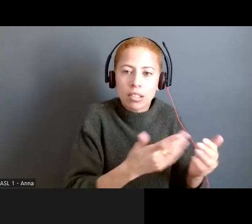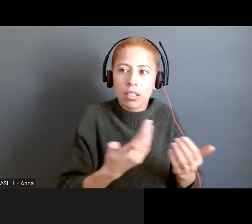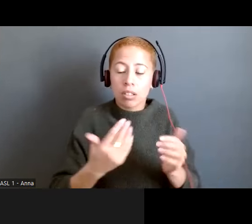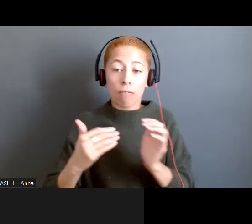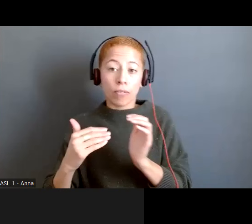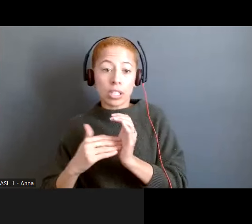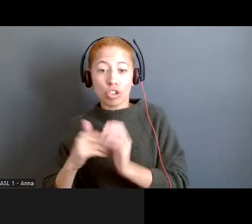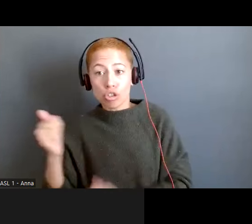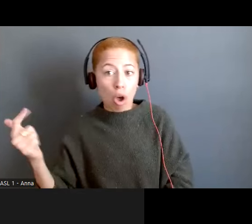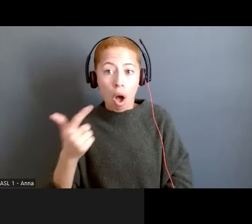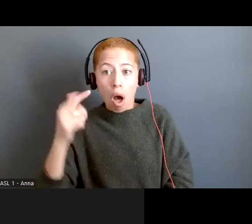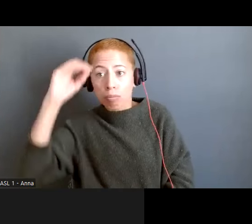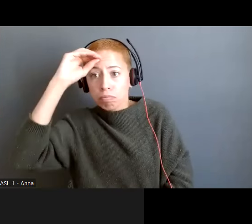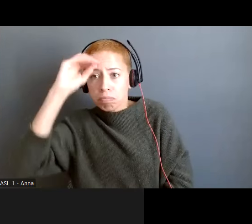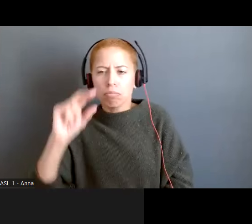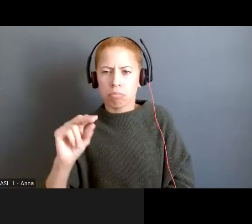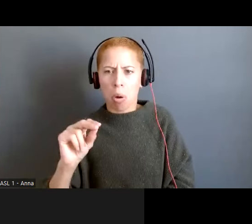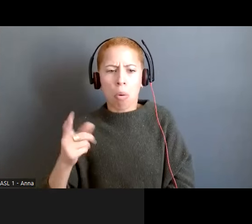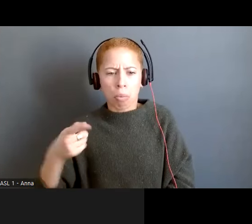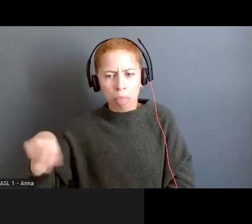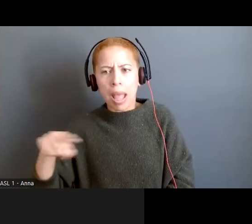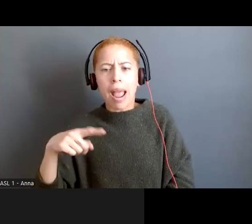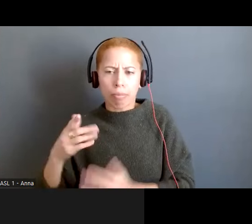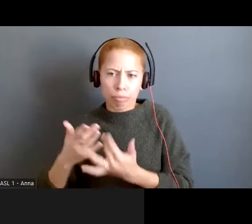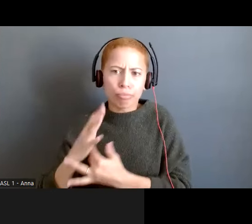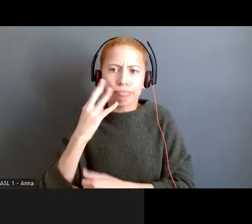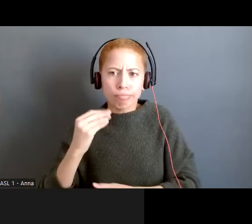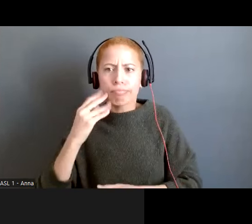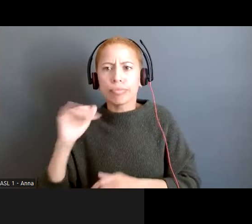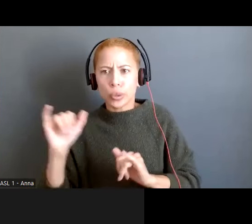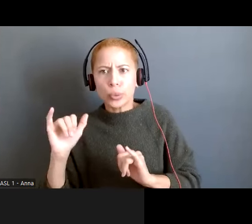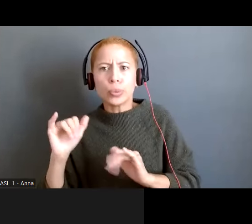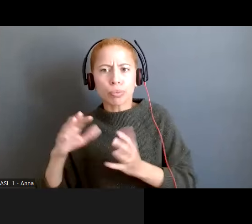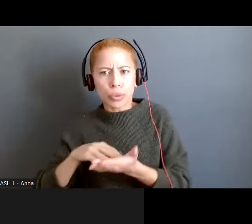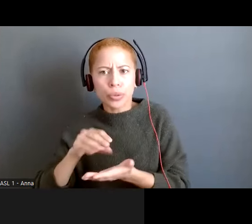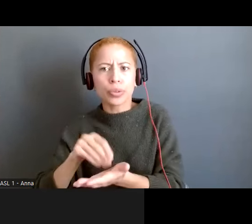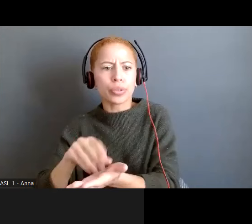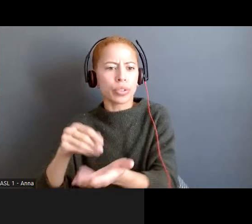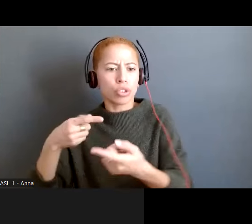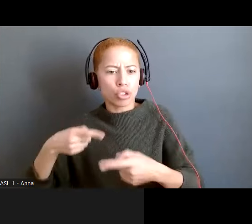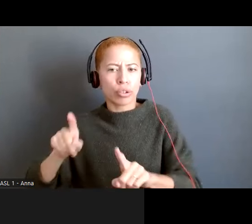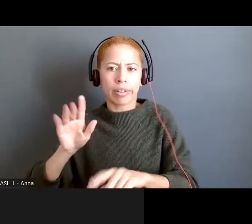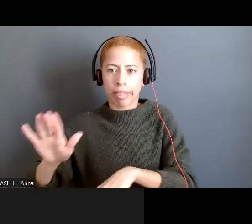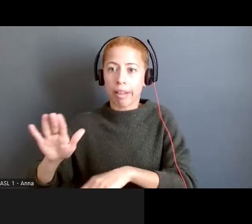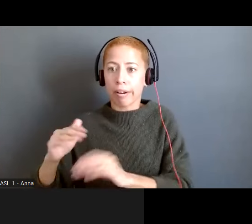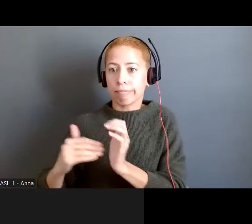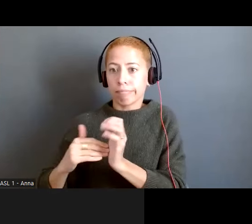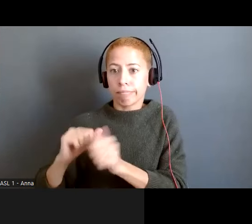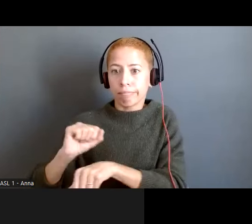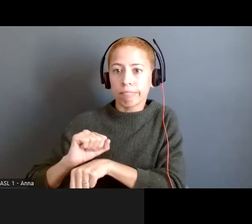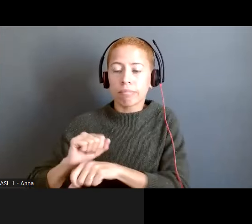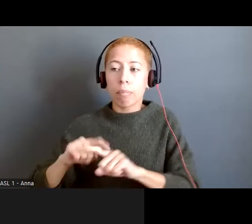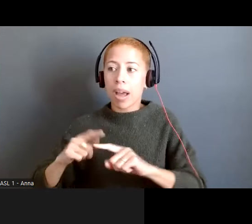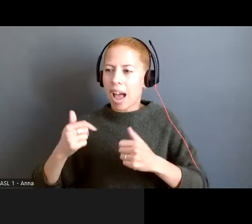have some knowledge and they gain that through experience of, you know, over the years of being in practice, but is there better approaches that we can